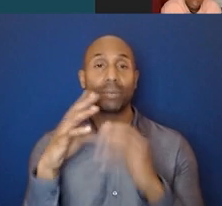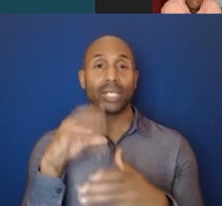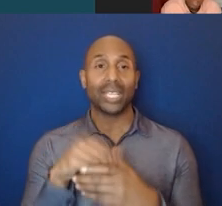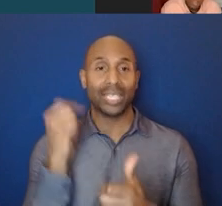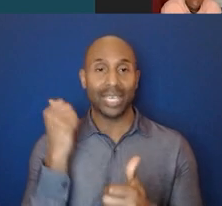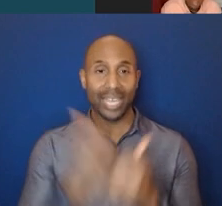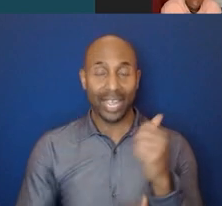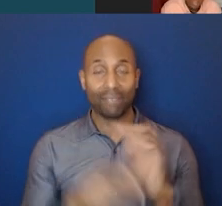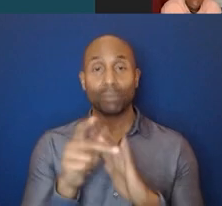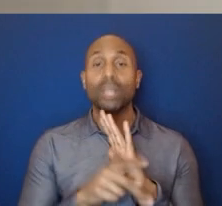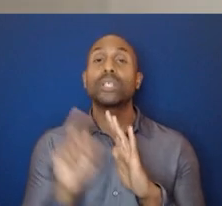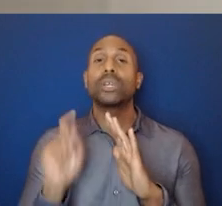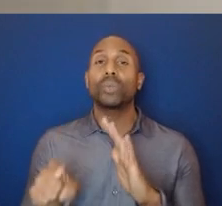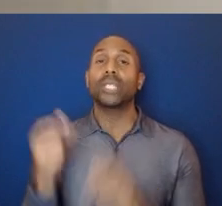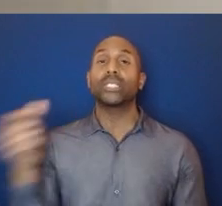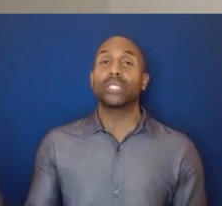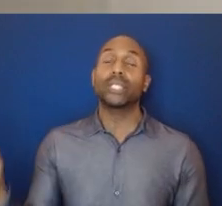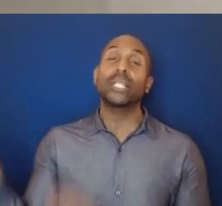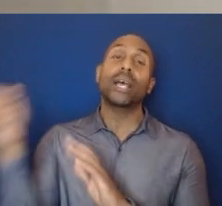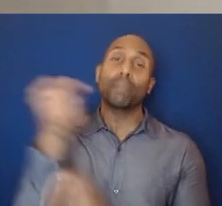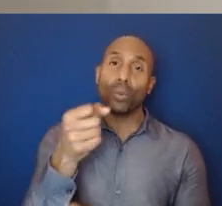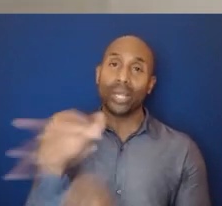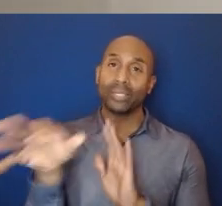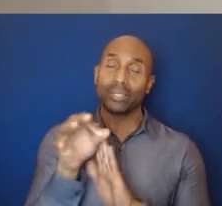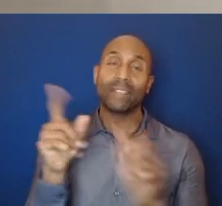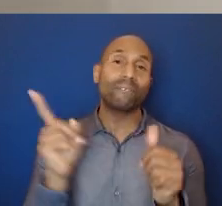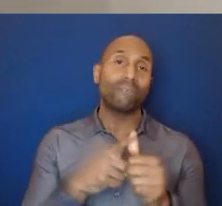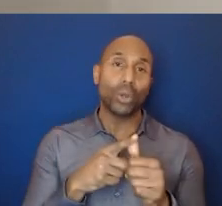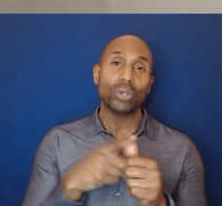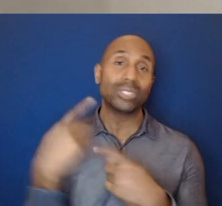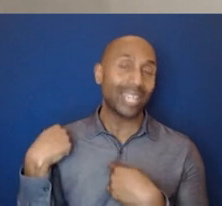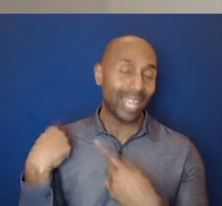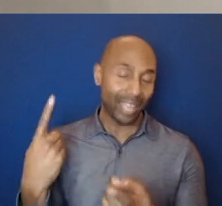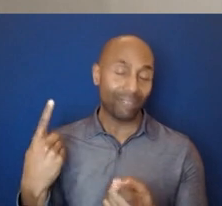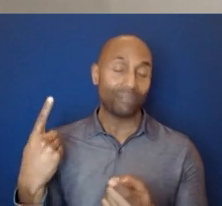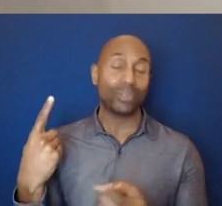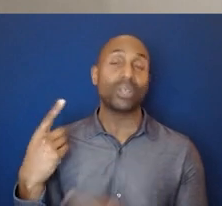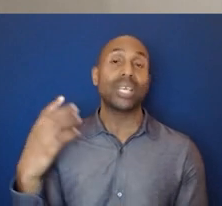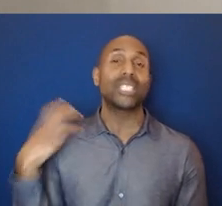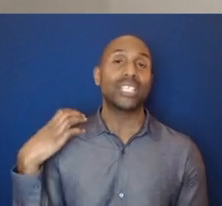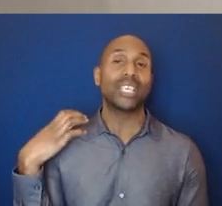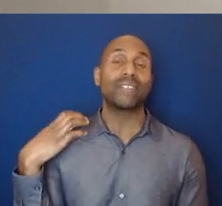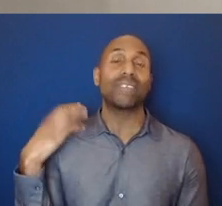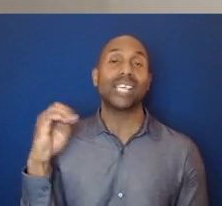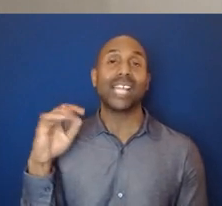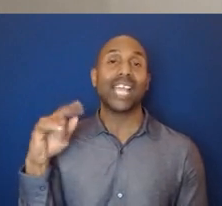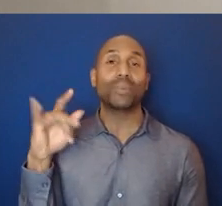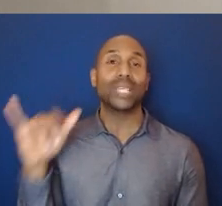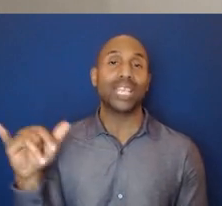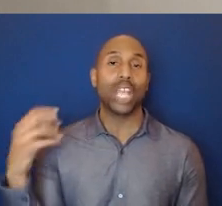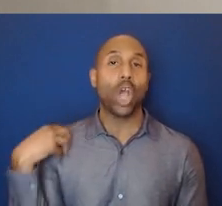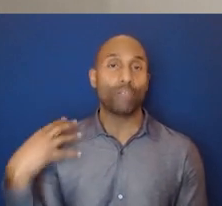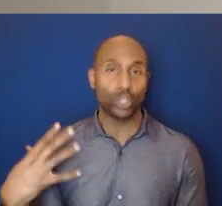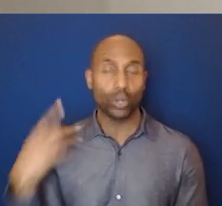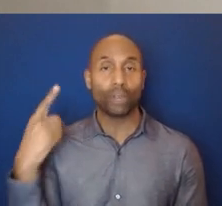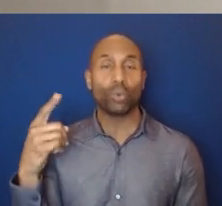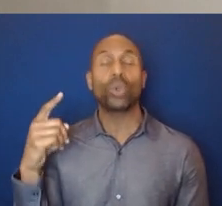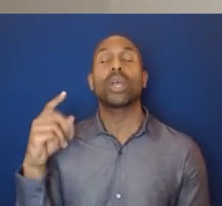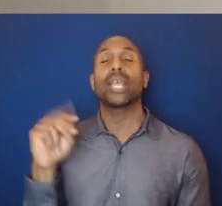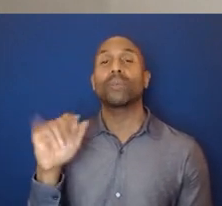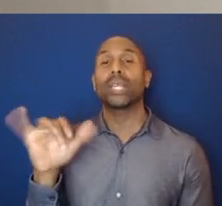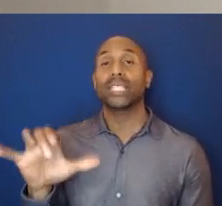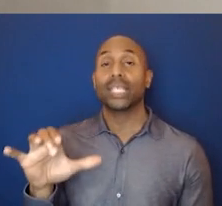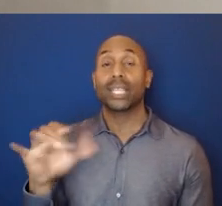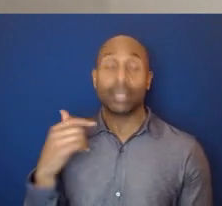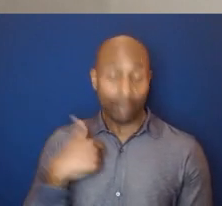equity officer for New York City that reports directly to the mayor. I would do that. I pledged to do that on the very day I announced to